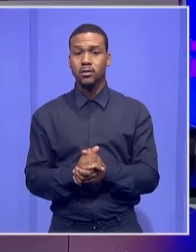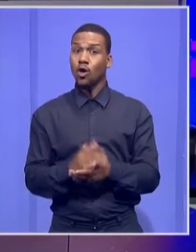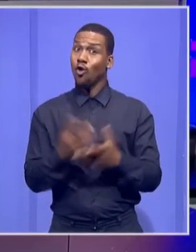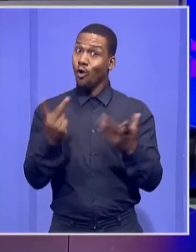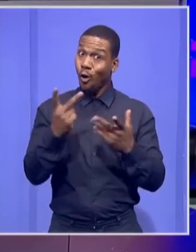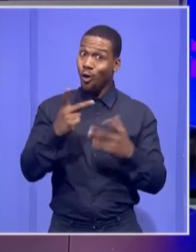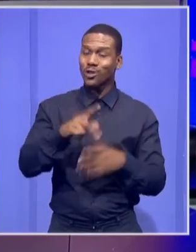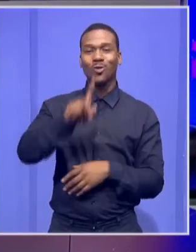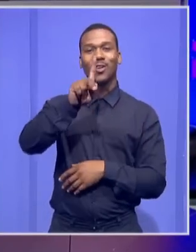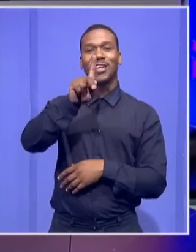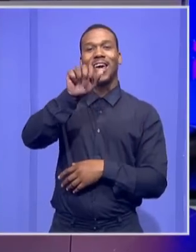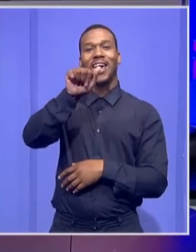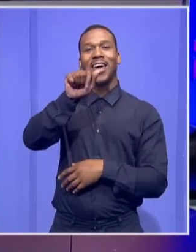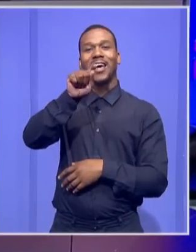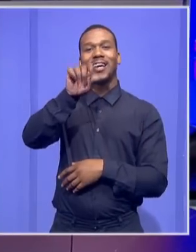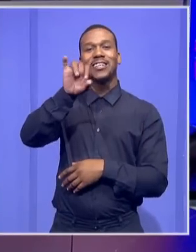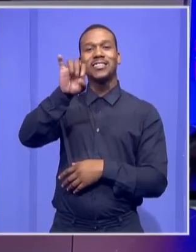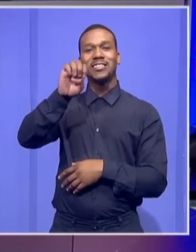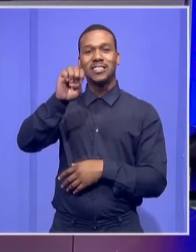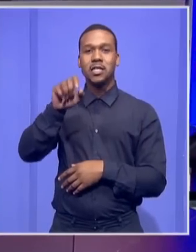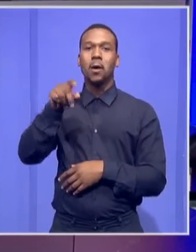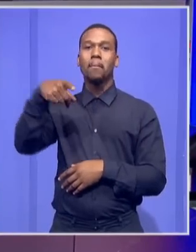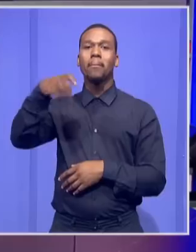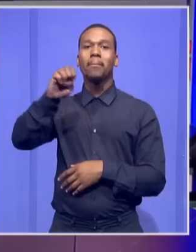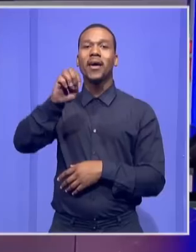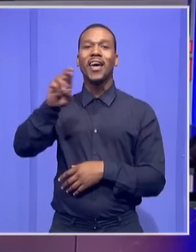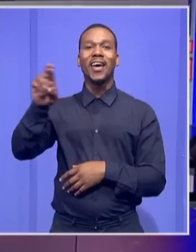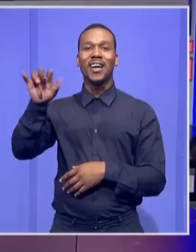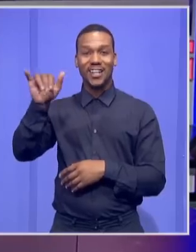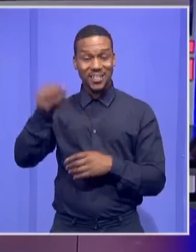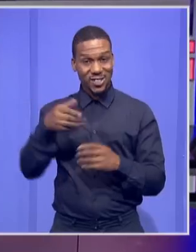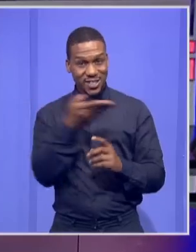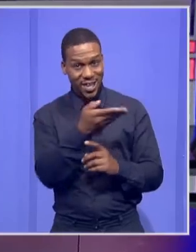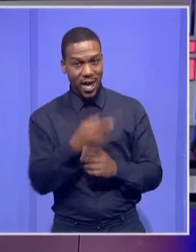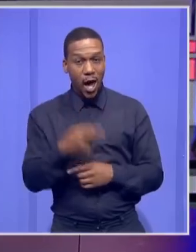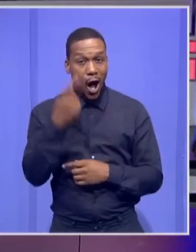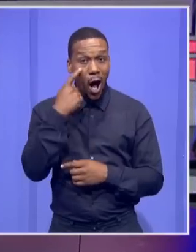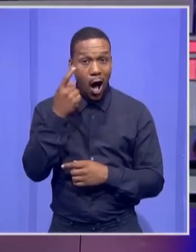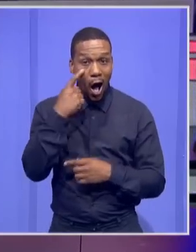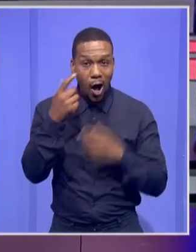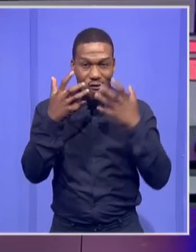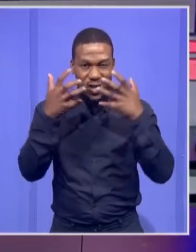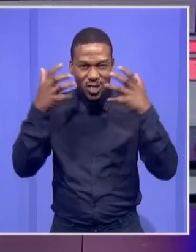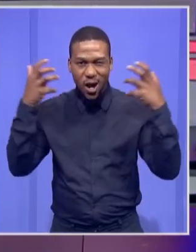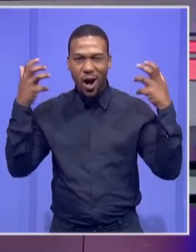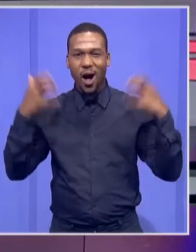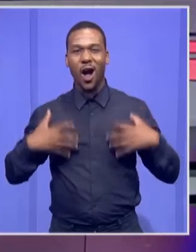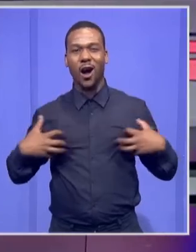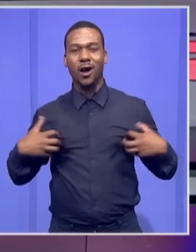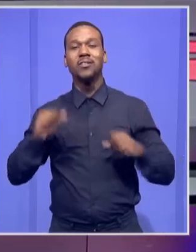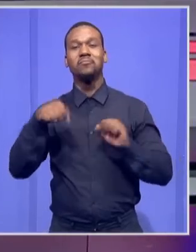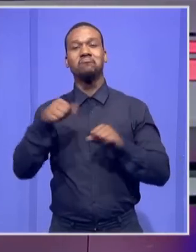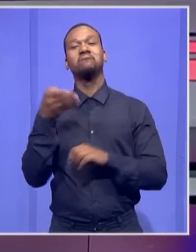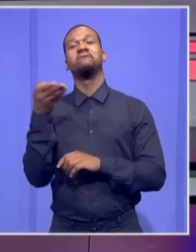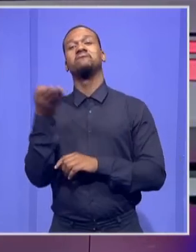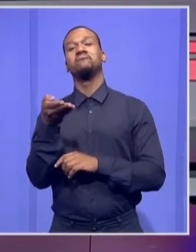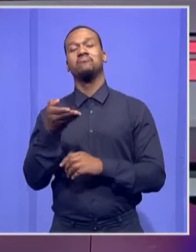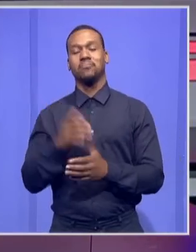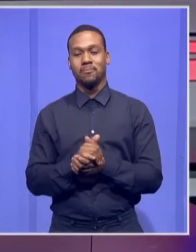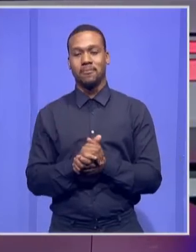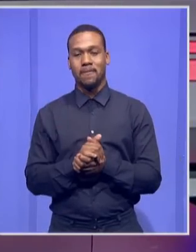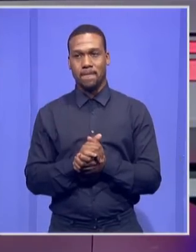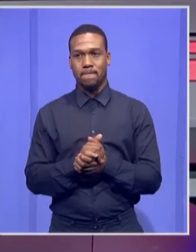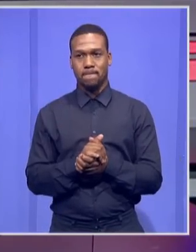we saw her artist. there. We did. Eye of the Tiger. Eye of the tiger. Today we get a chance to know some You're of letting your things. secrets out the